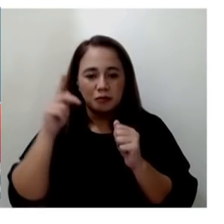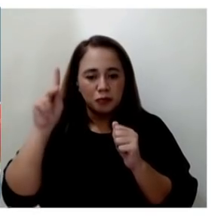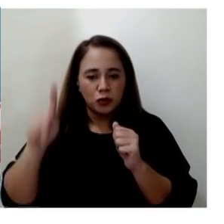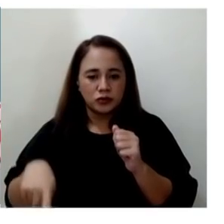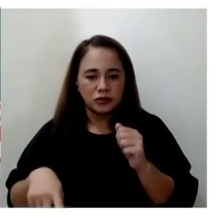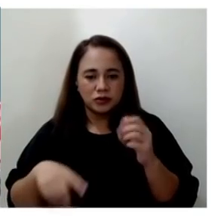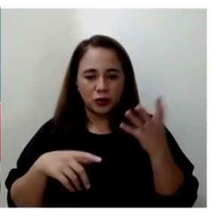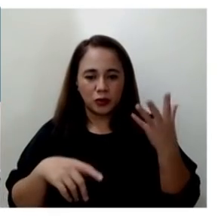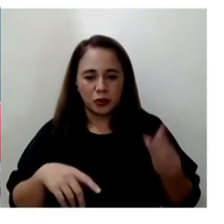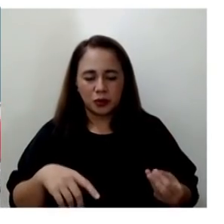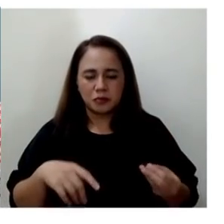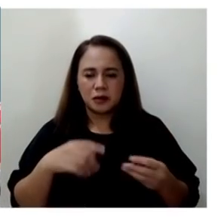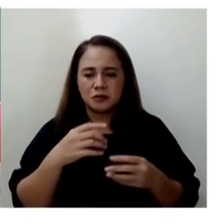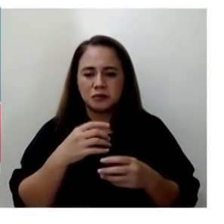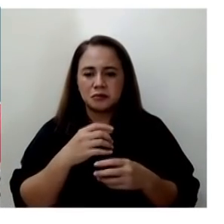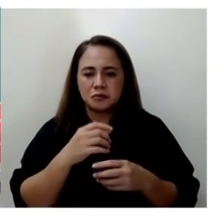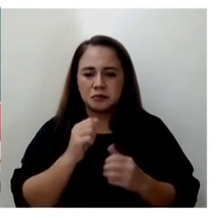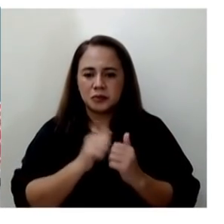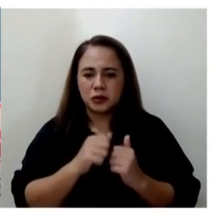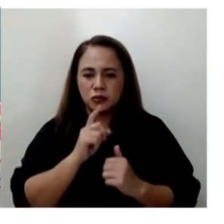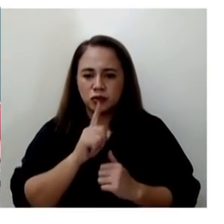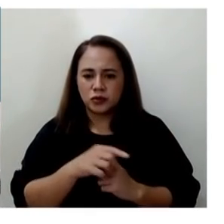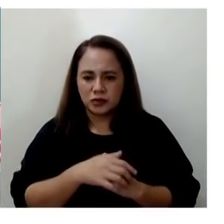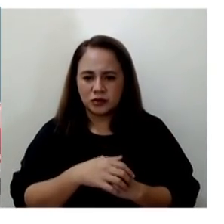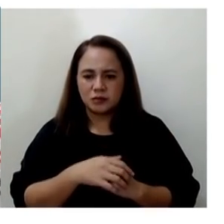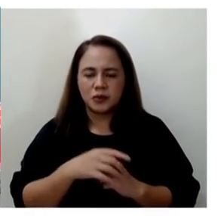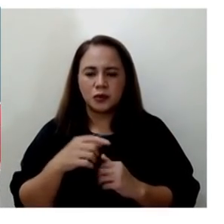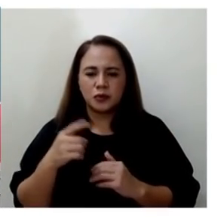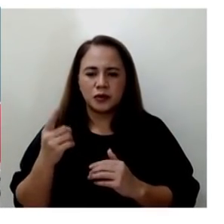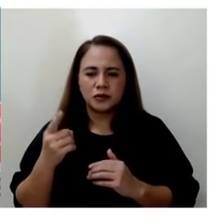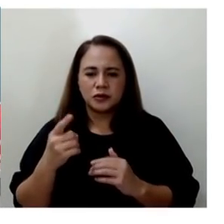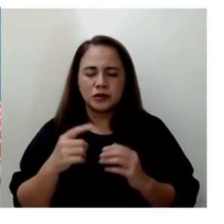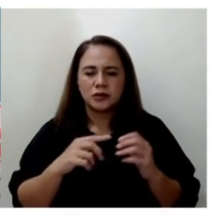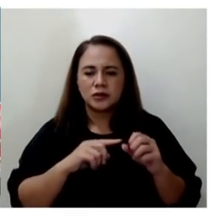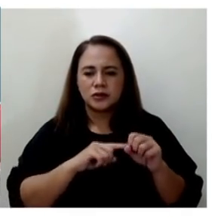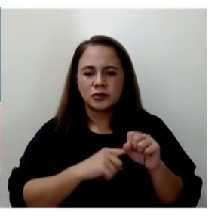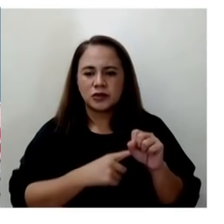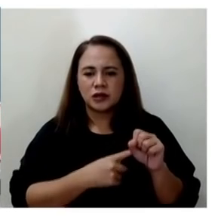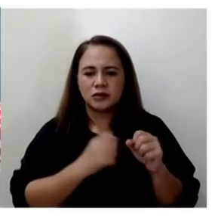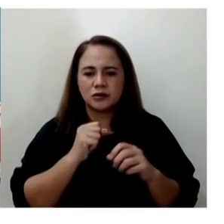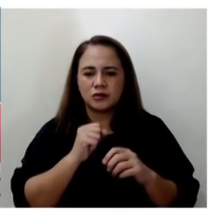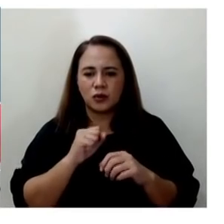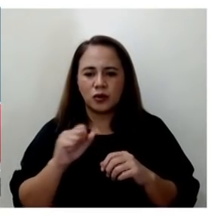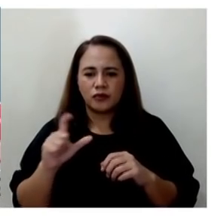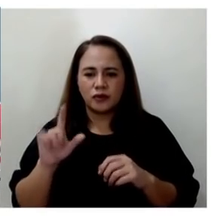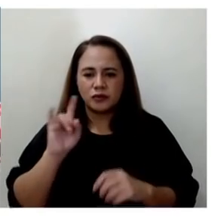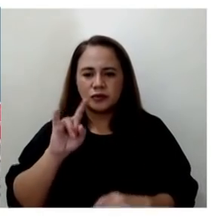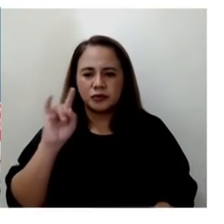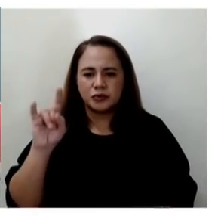true, Chairman Belica, that was one of the pillars of the